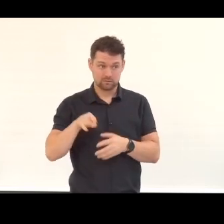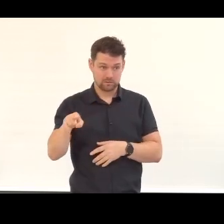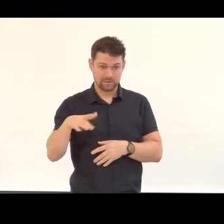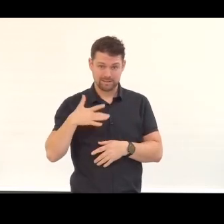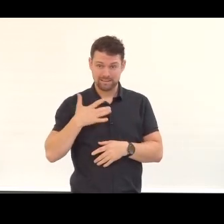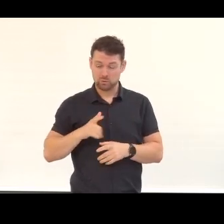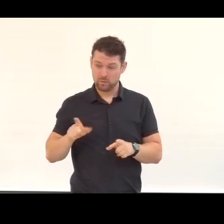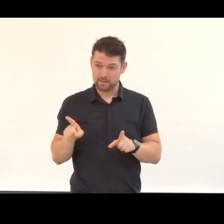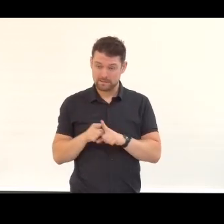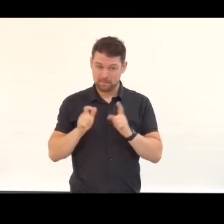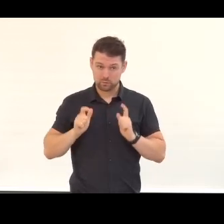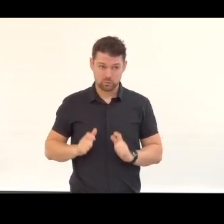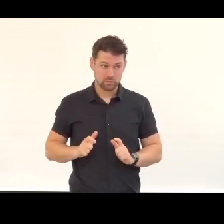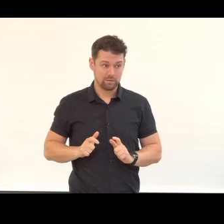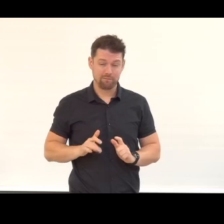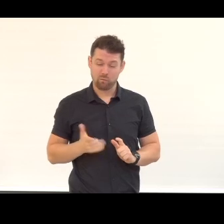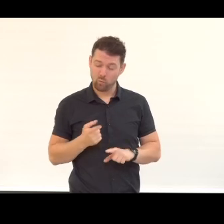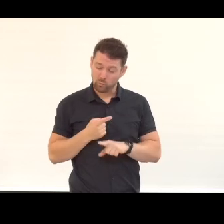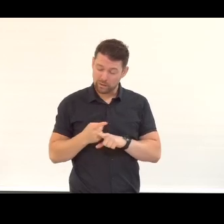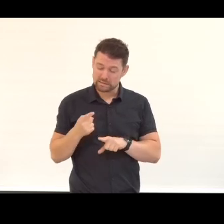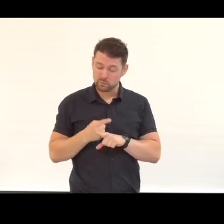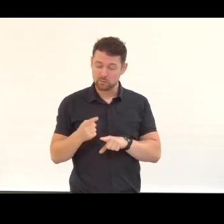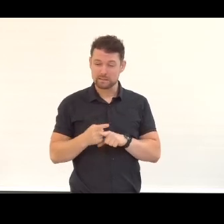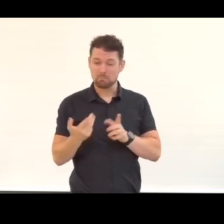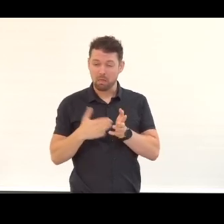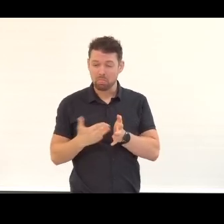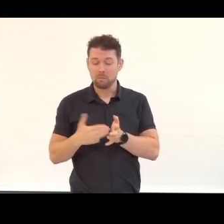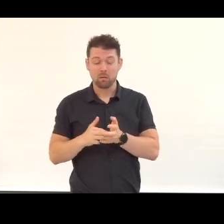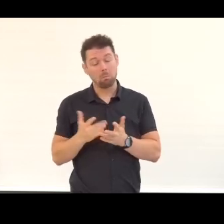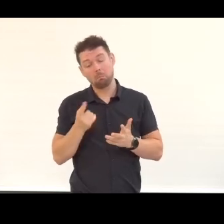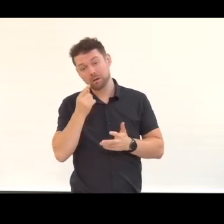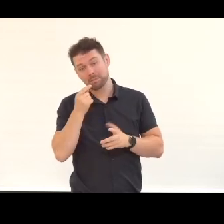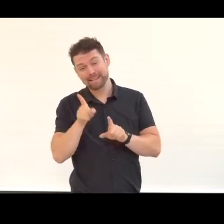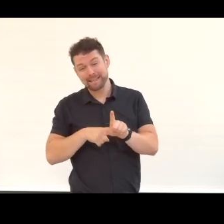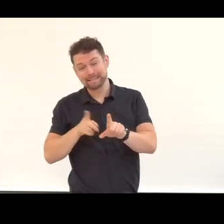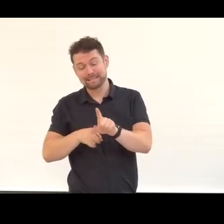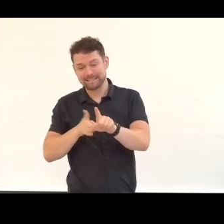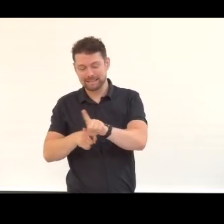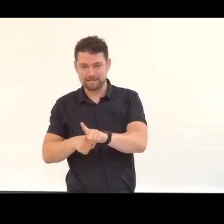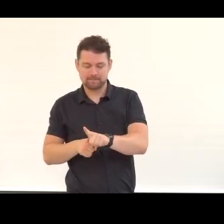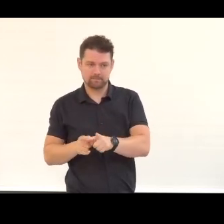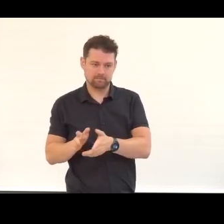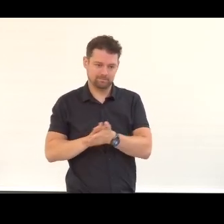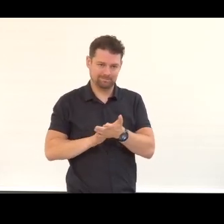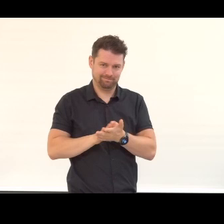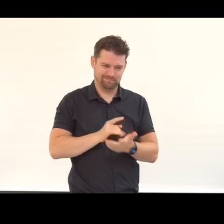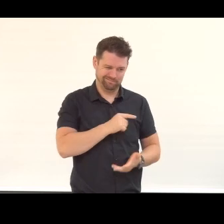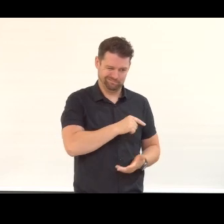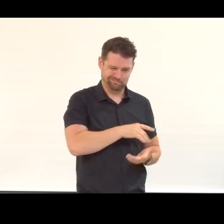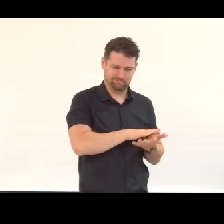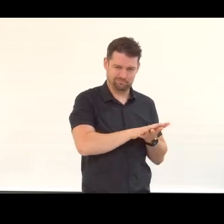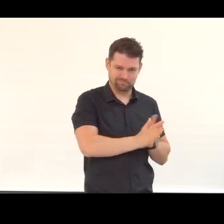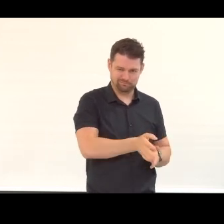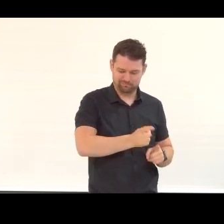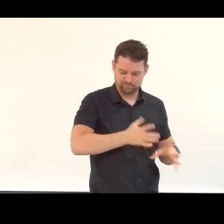the same spacesuit for many weeks, months, or even years. So the idea is that you avoid contamination in